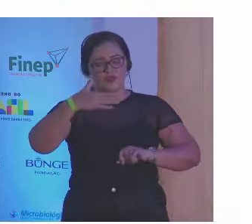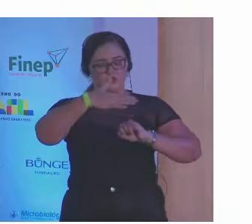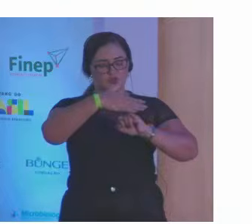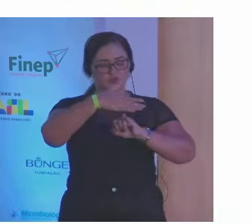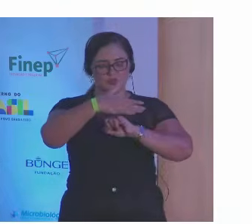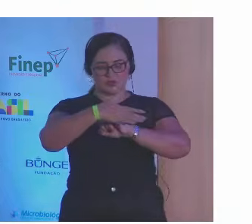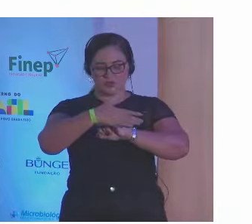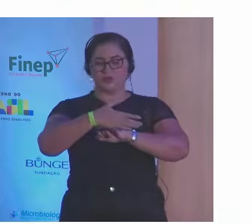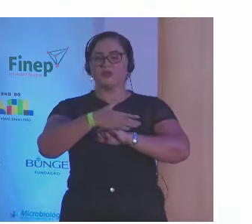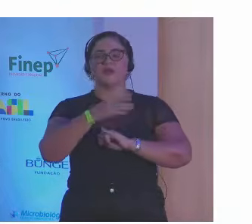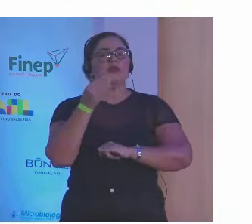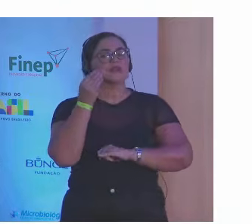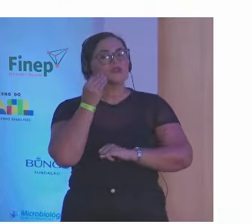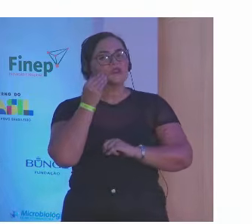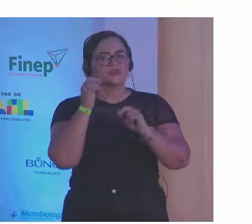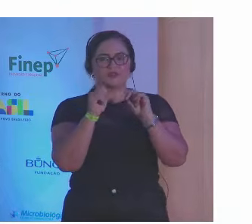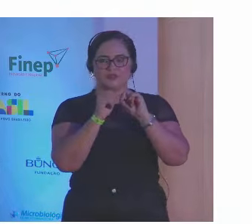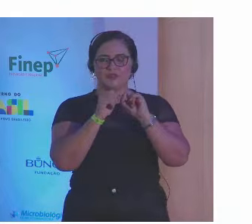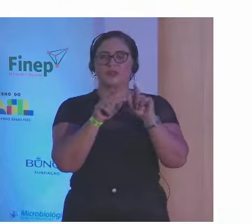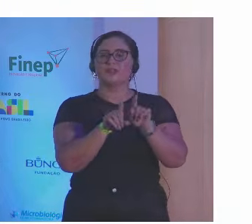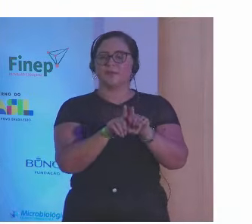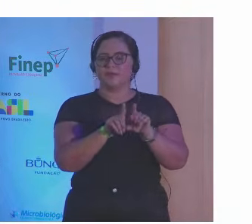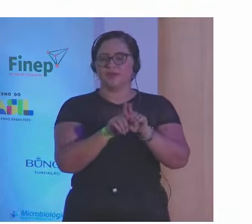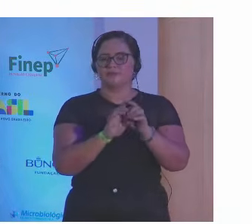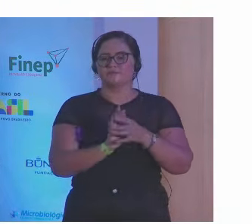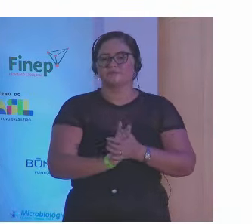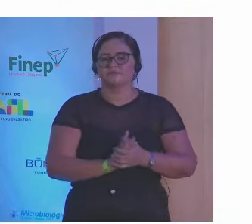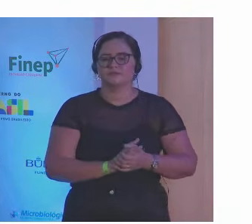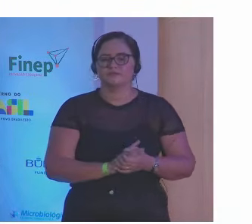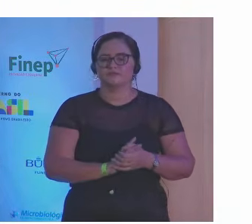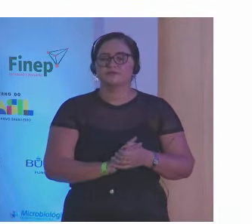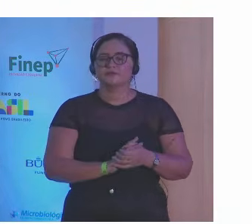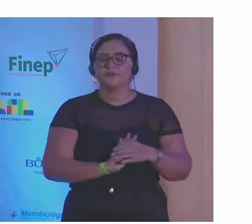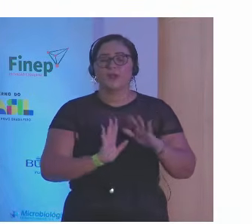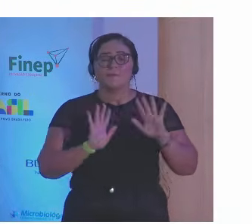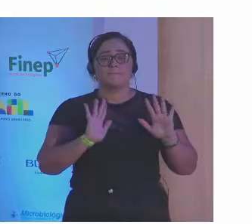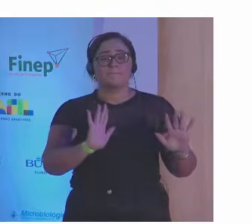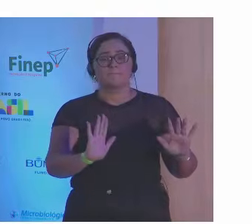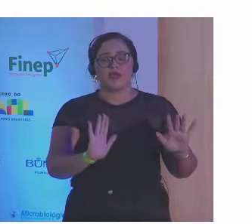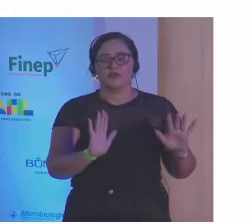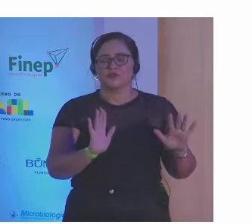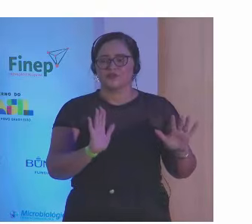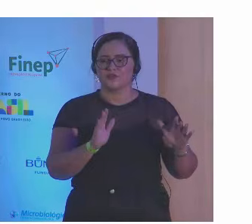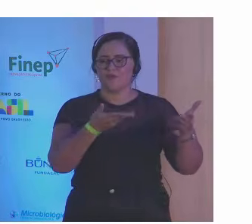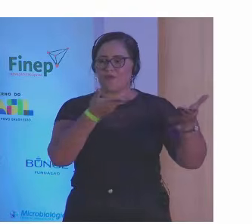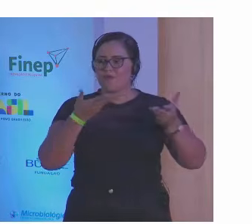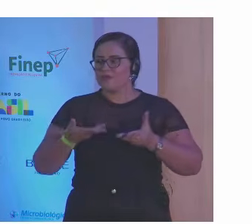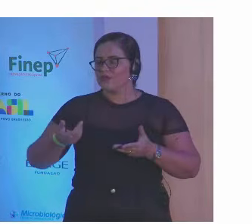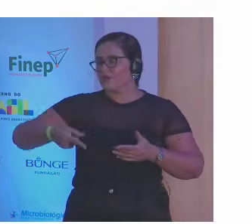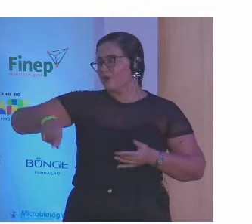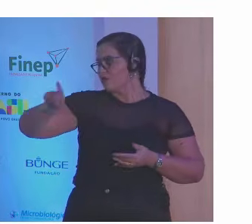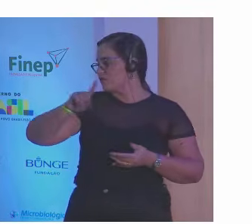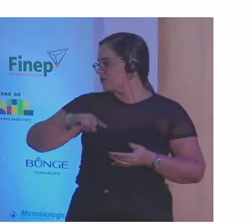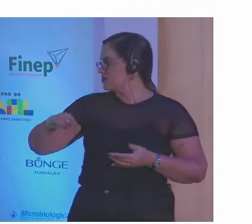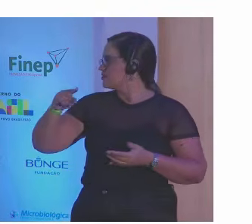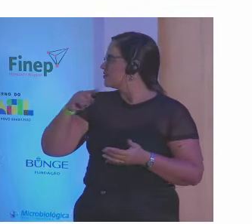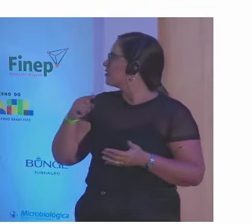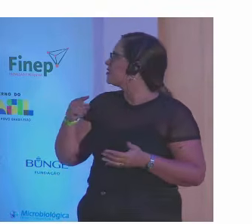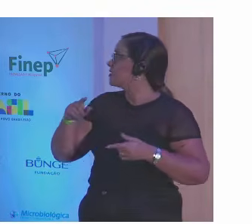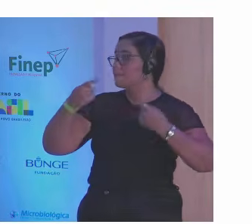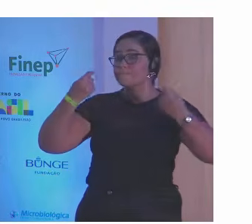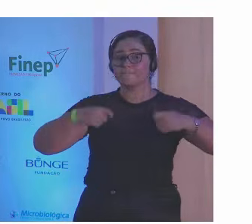do. But I will convey you to this state, and I think we need the Academy of